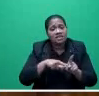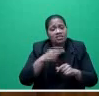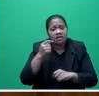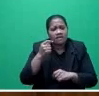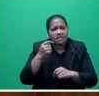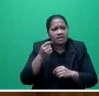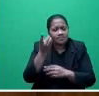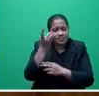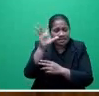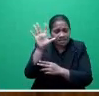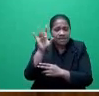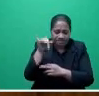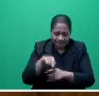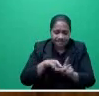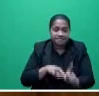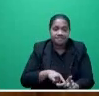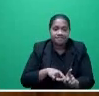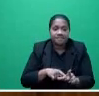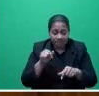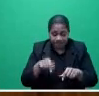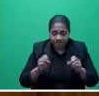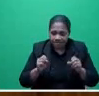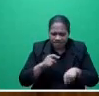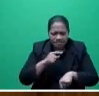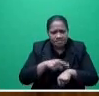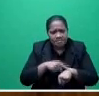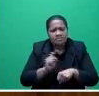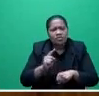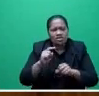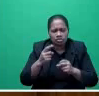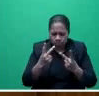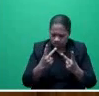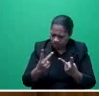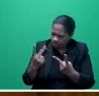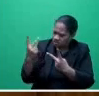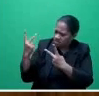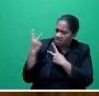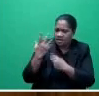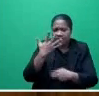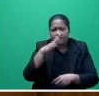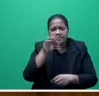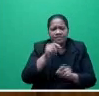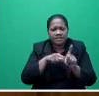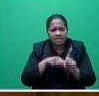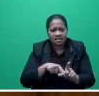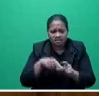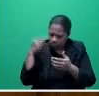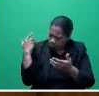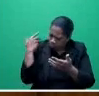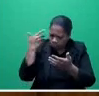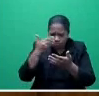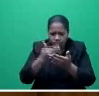year. This is an opportune time to reflect on the past 50 years as well as on the